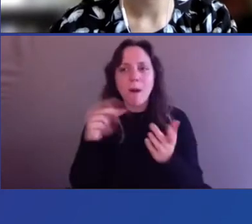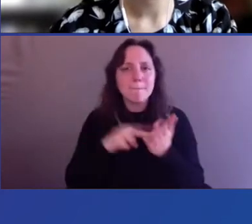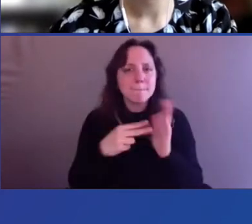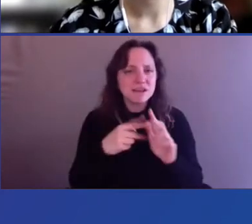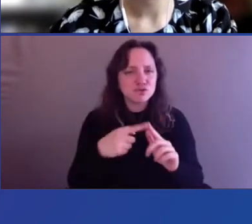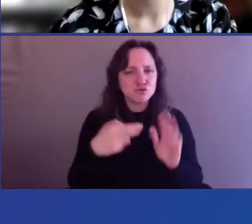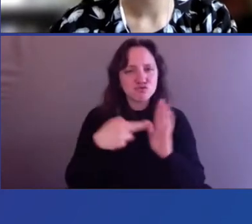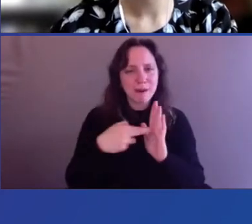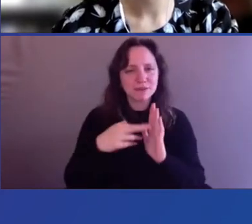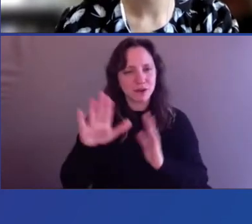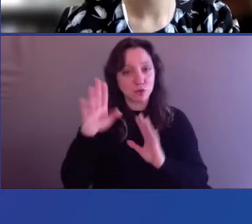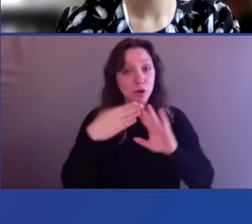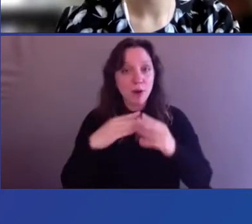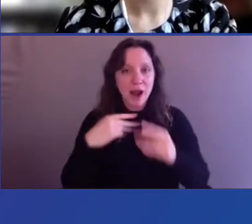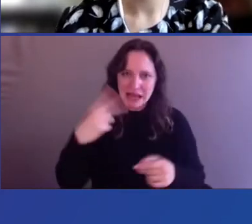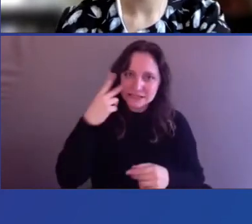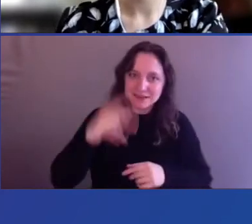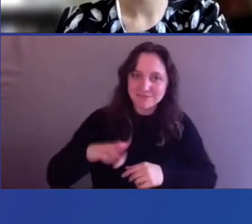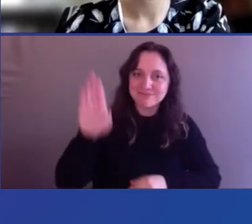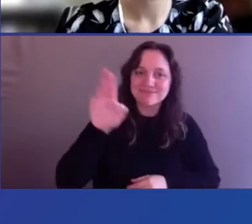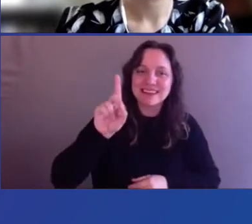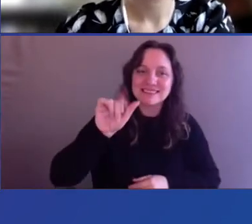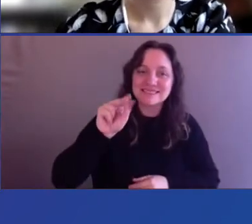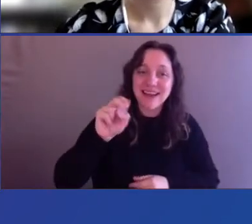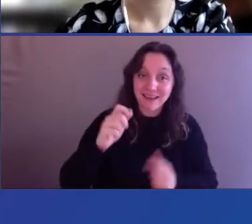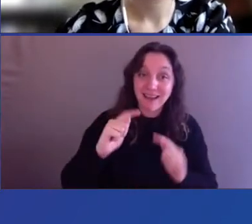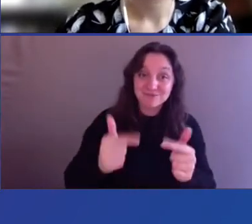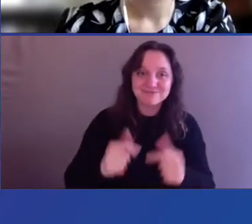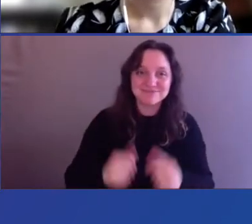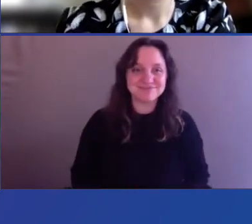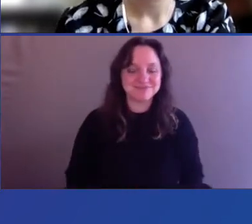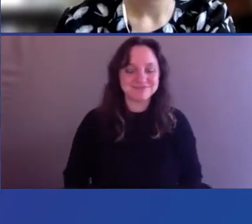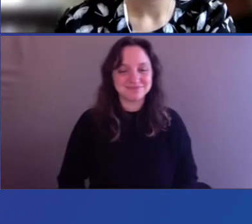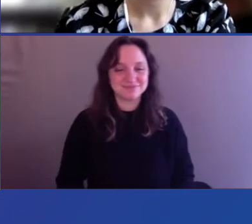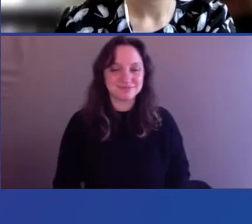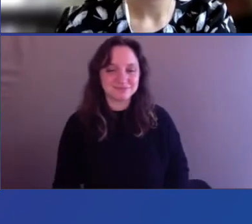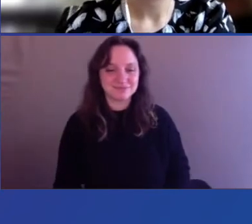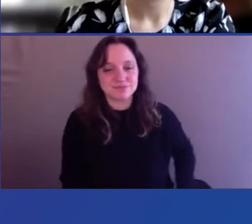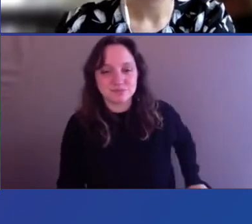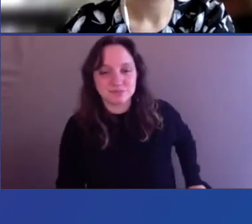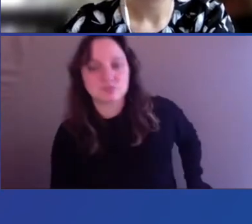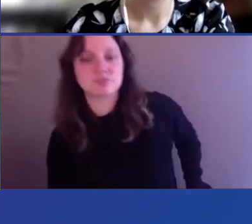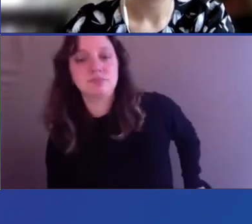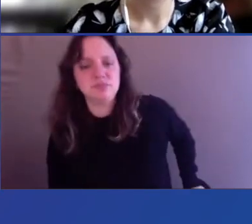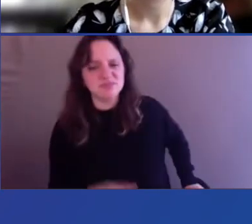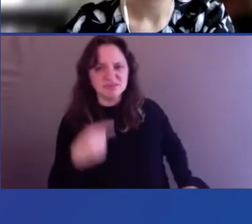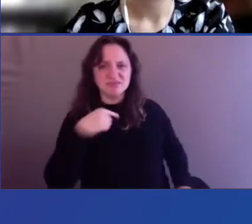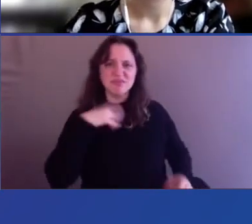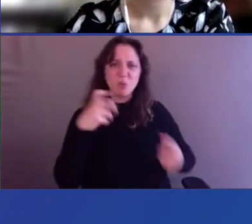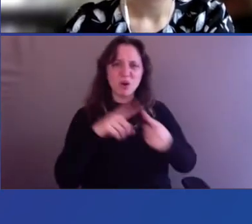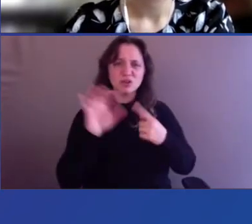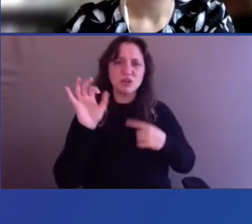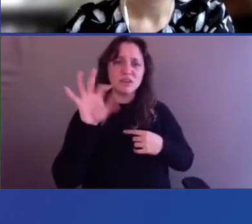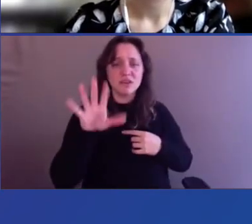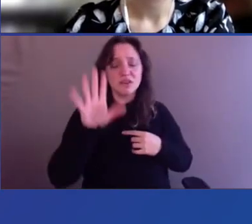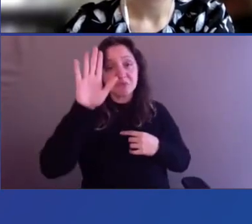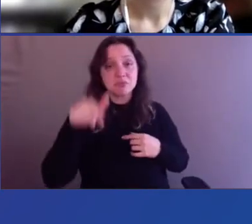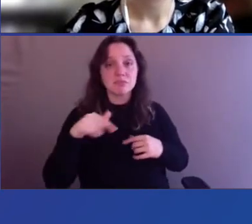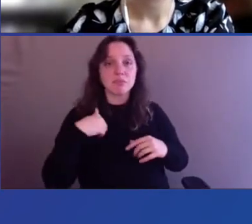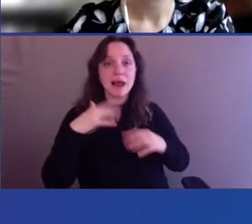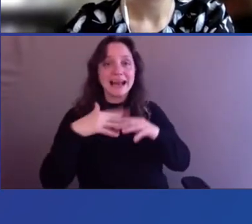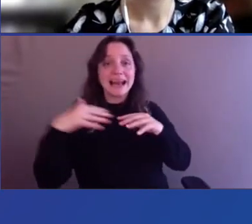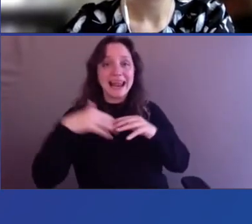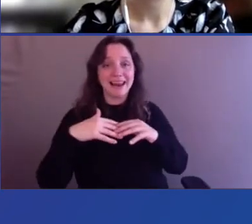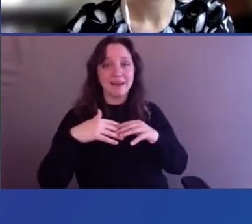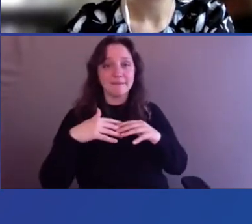Okay, I'm gonna go ahead. Diane, jump in. Oh, I was going to say, just if it's helpful to people in the Native community, the